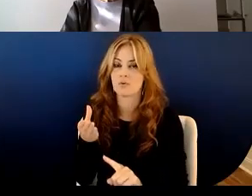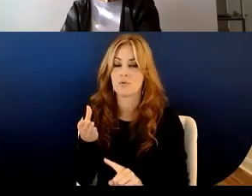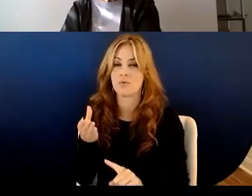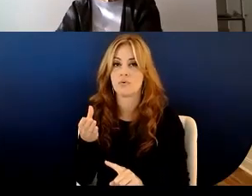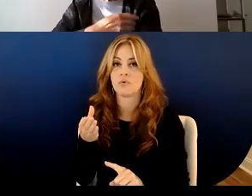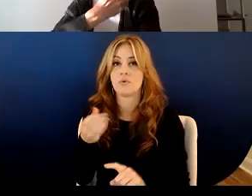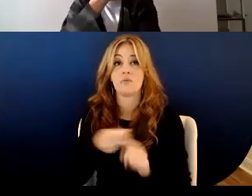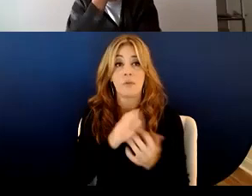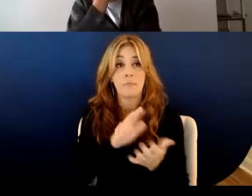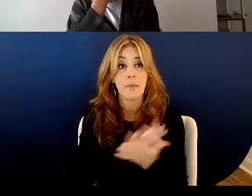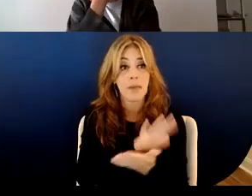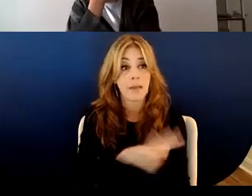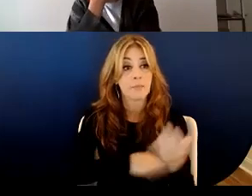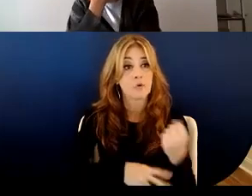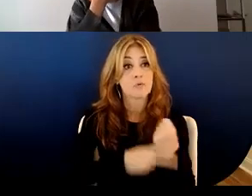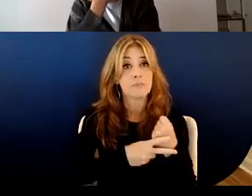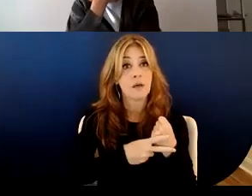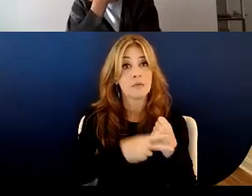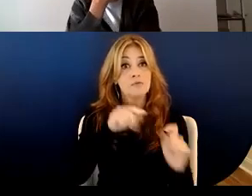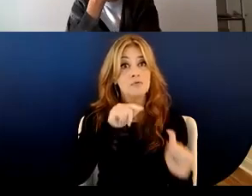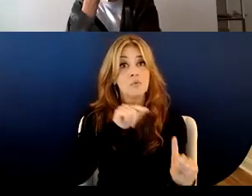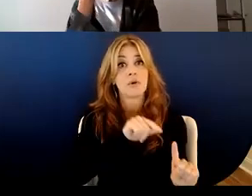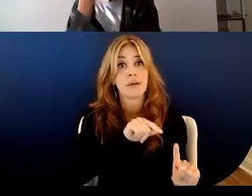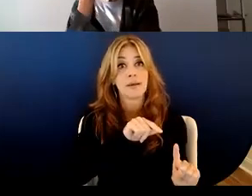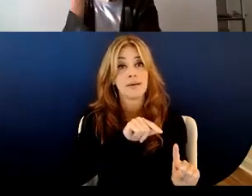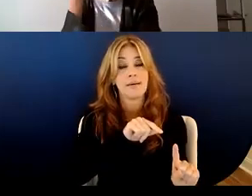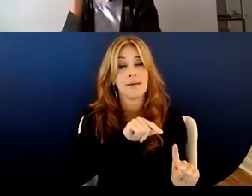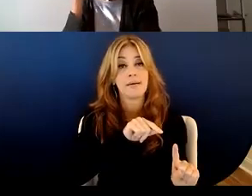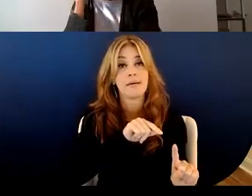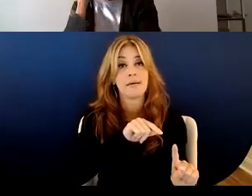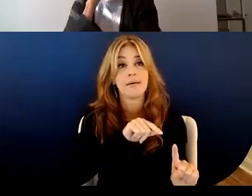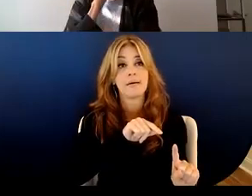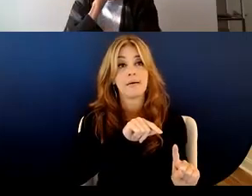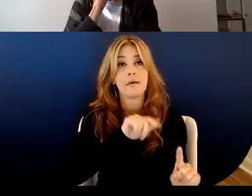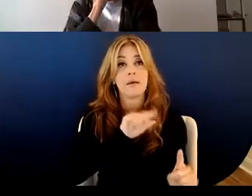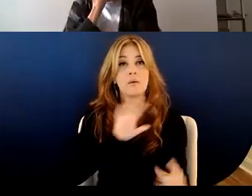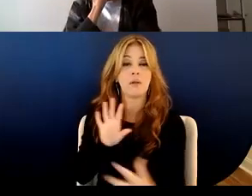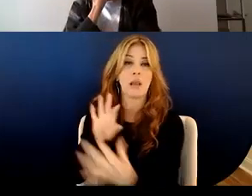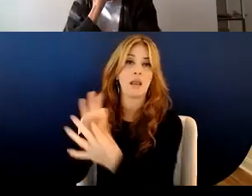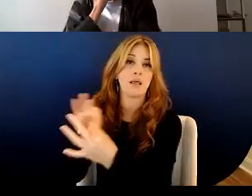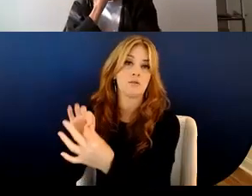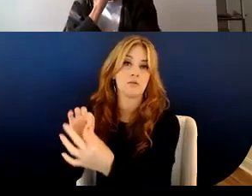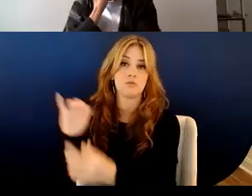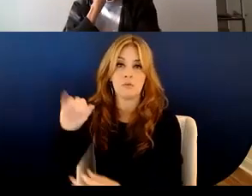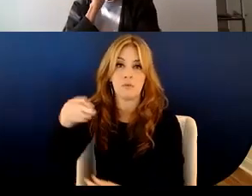paper repository to this